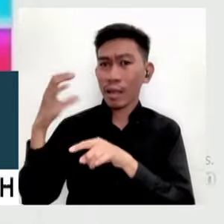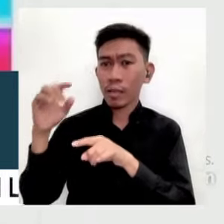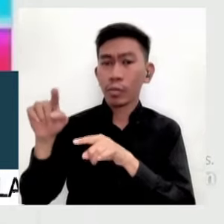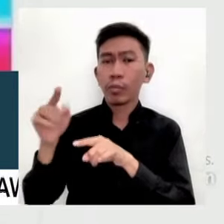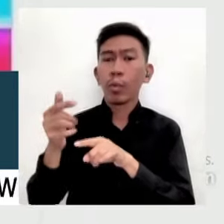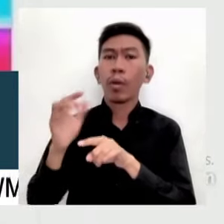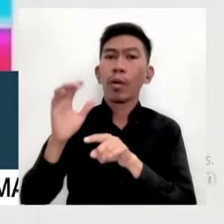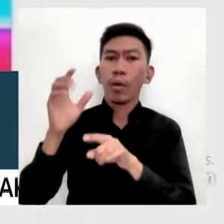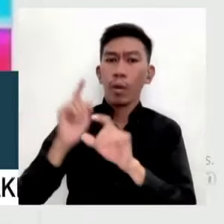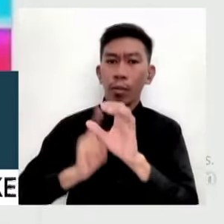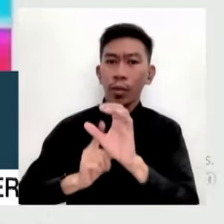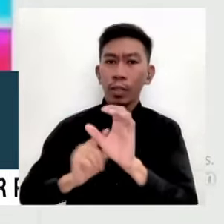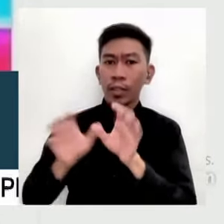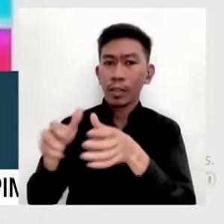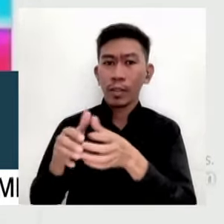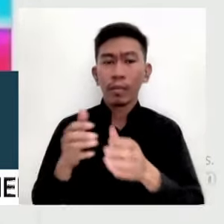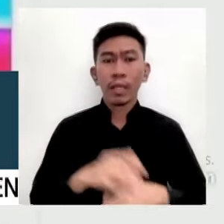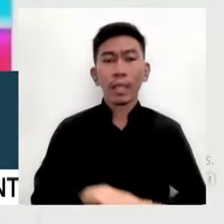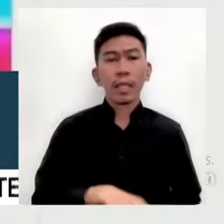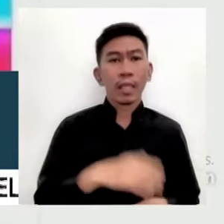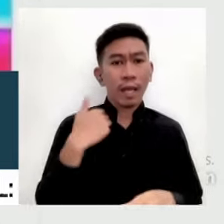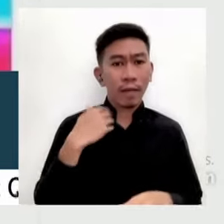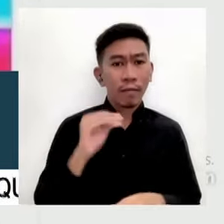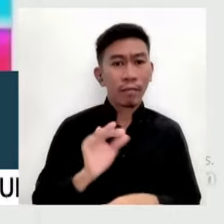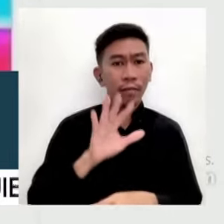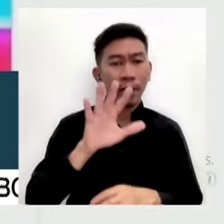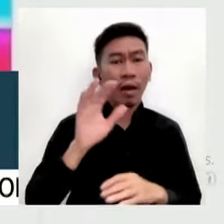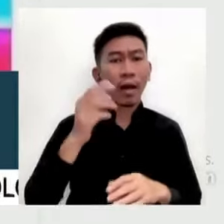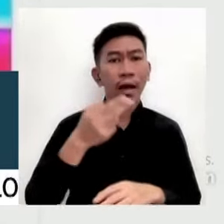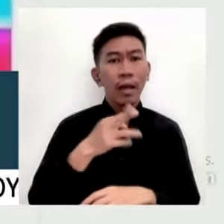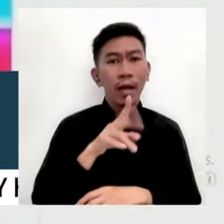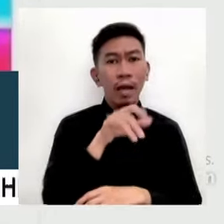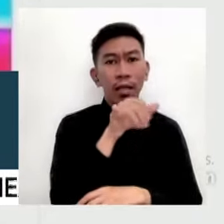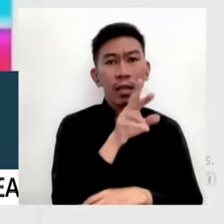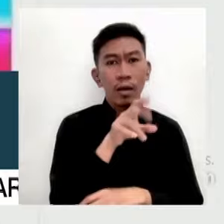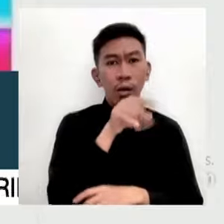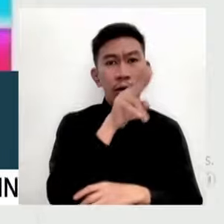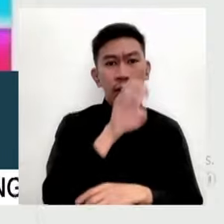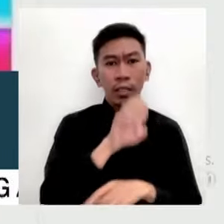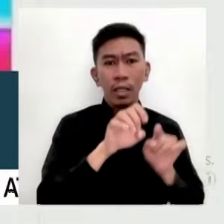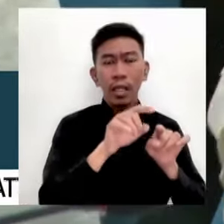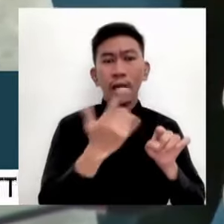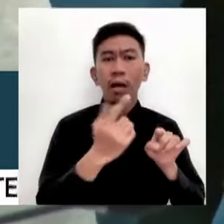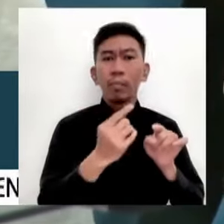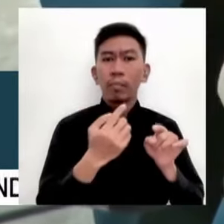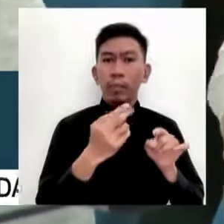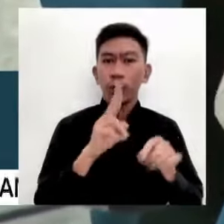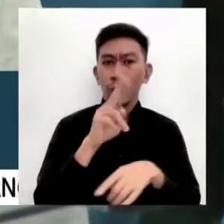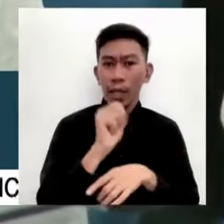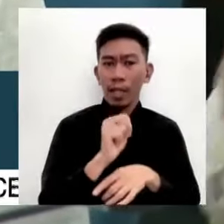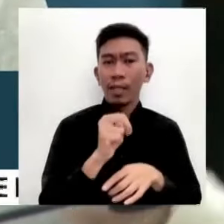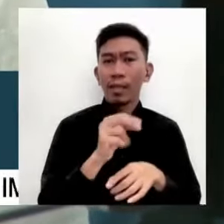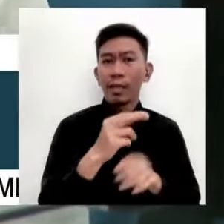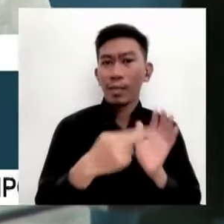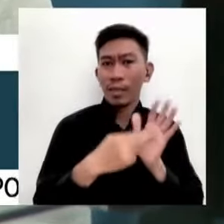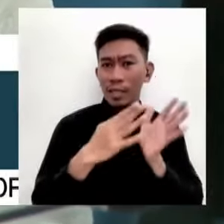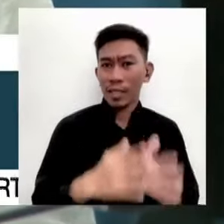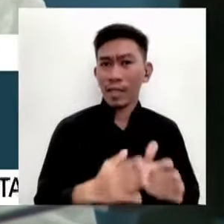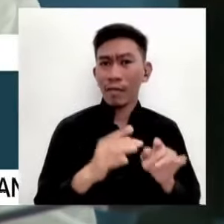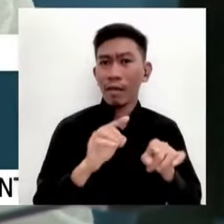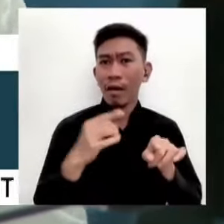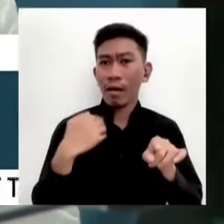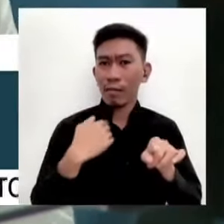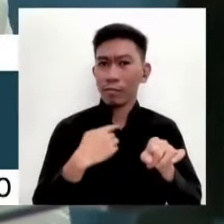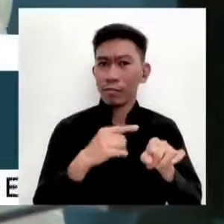of SMNI News where attorney Harry Roque linked a UN rapporteur to a terrorist group. Hindi ko lang matanggap, Mr. Chair, na